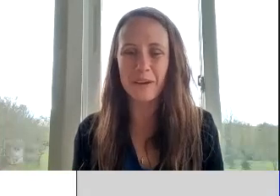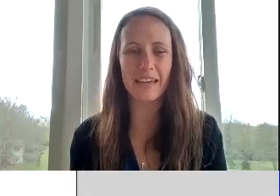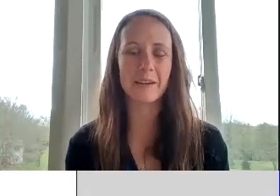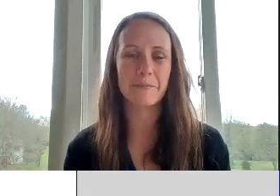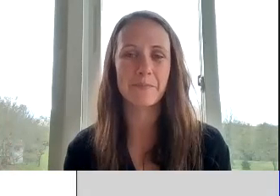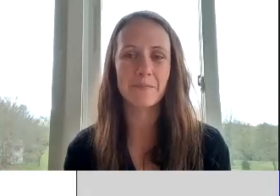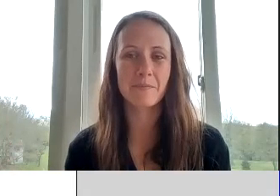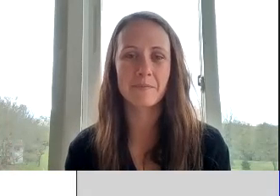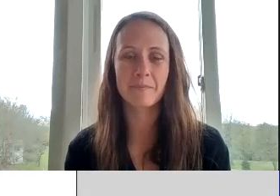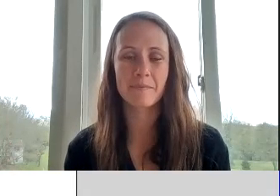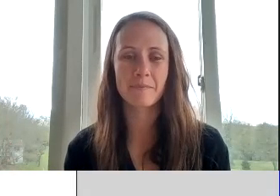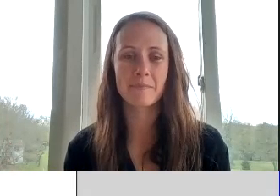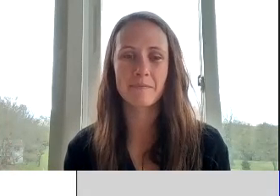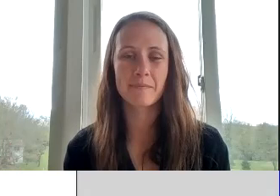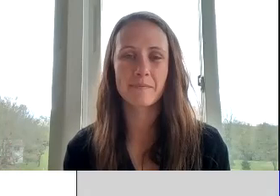cat doing?